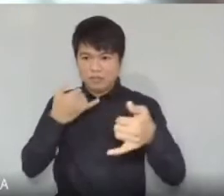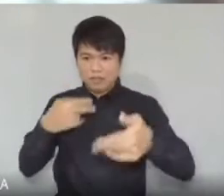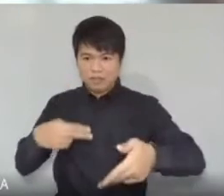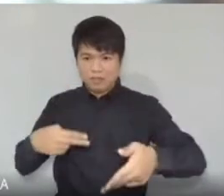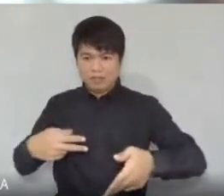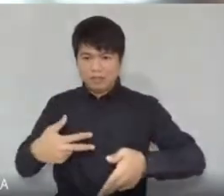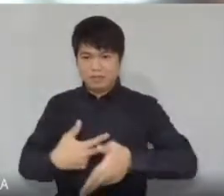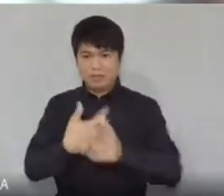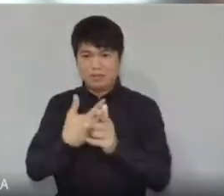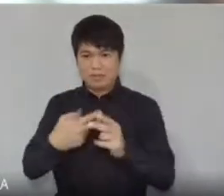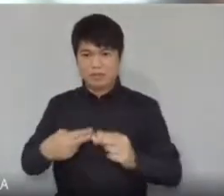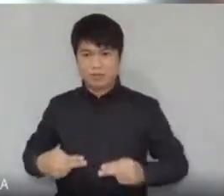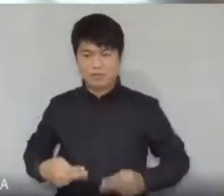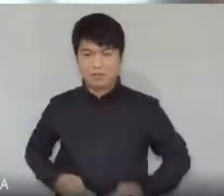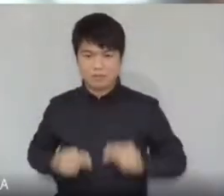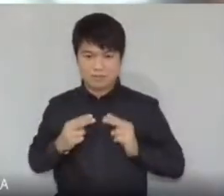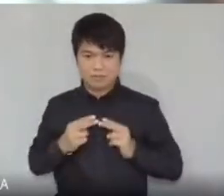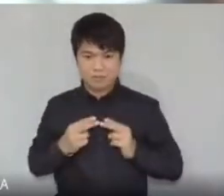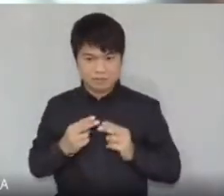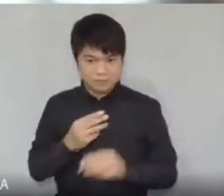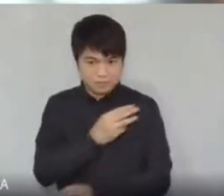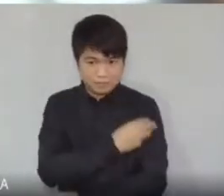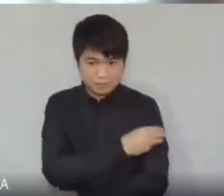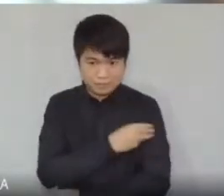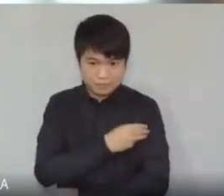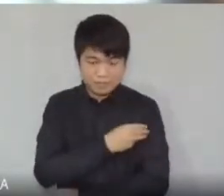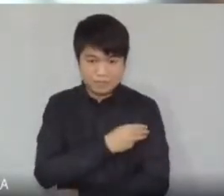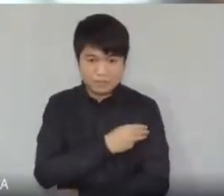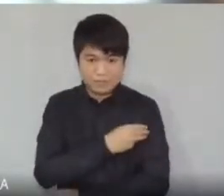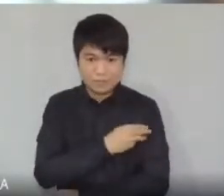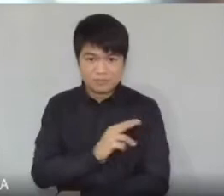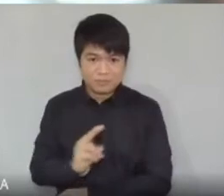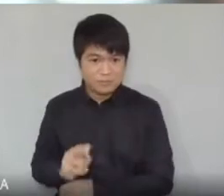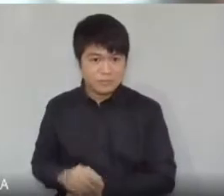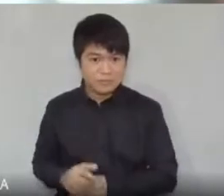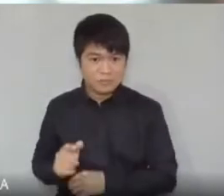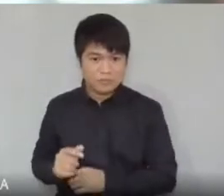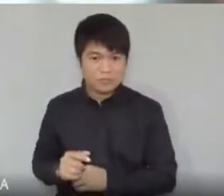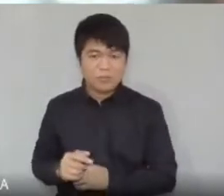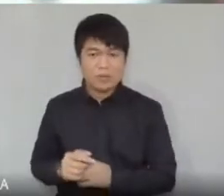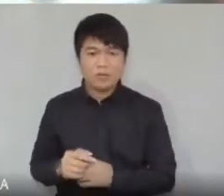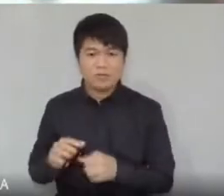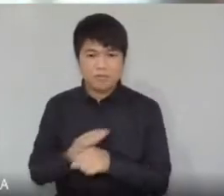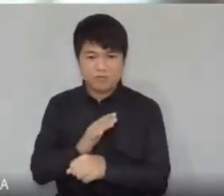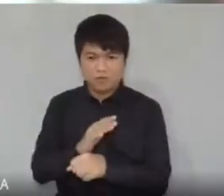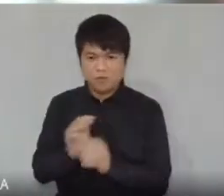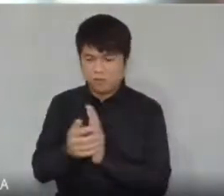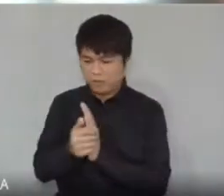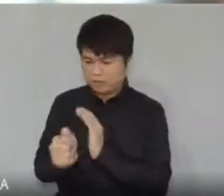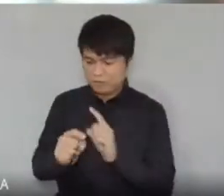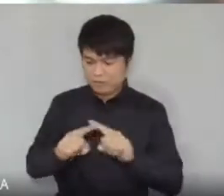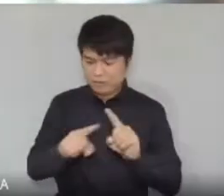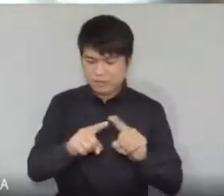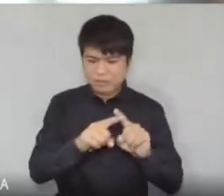been providing innovative solutions in support of our healthcare system. The National Telehealth Service